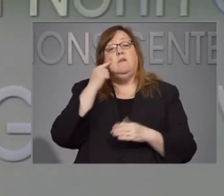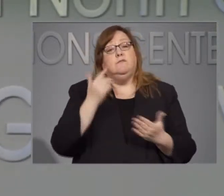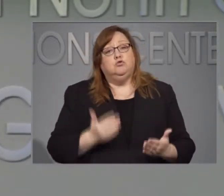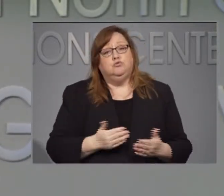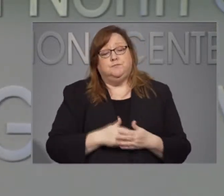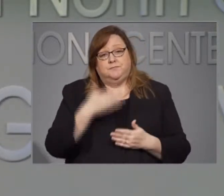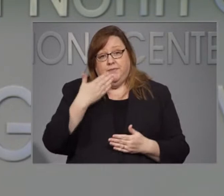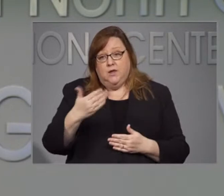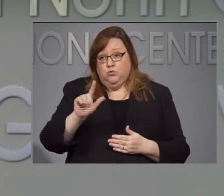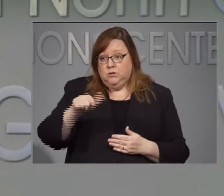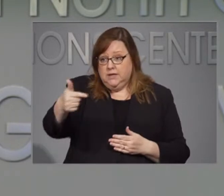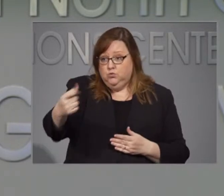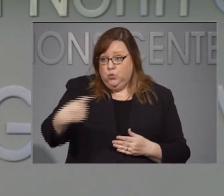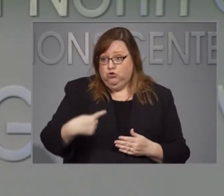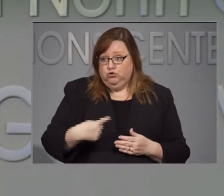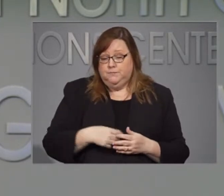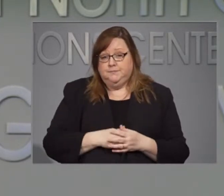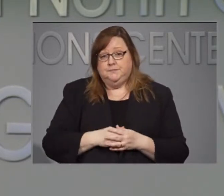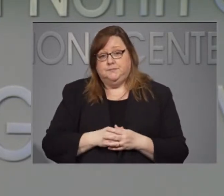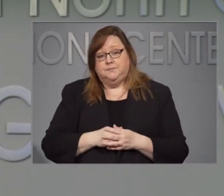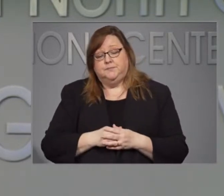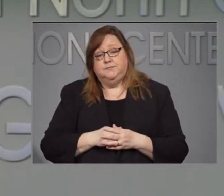Thank you. Next question, please.